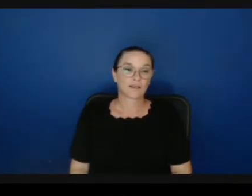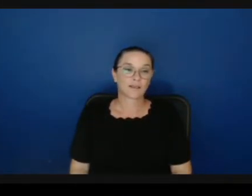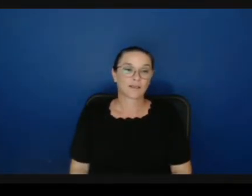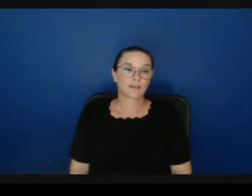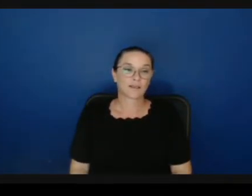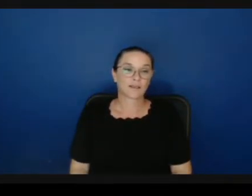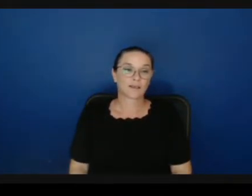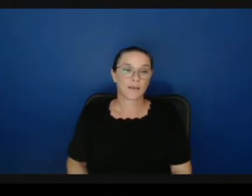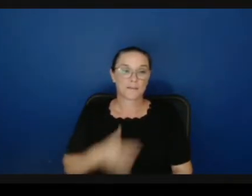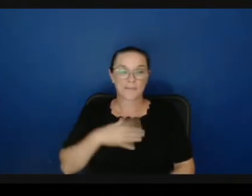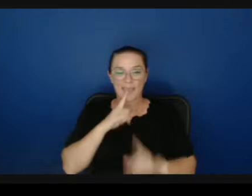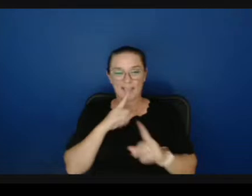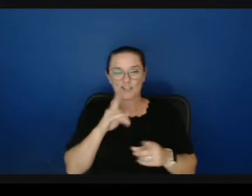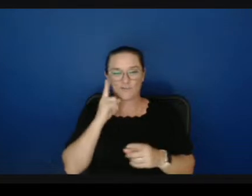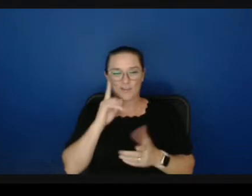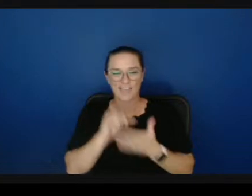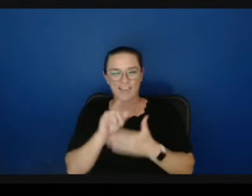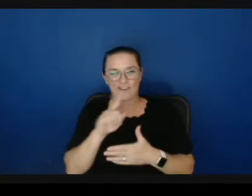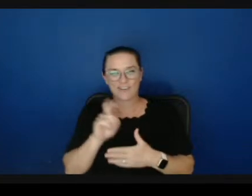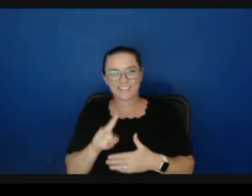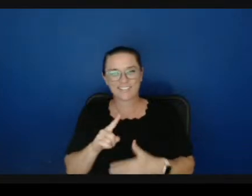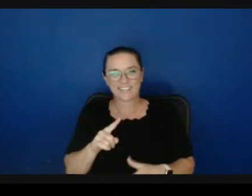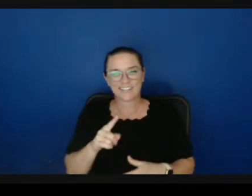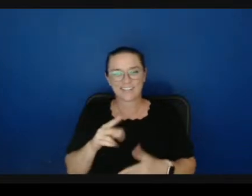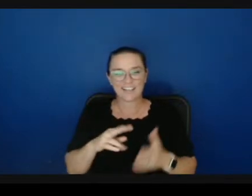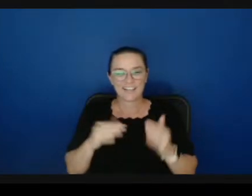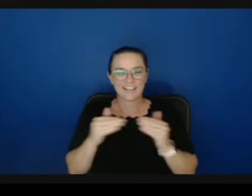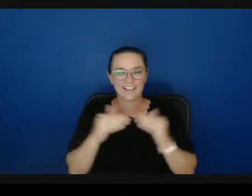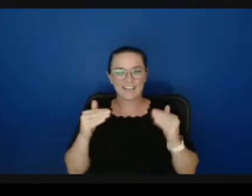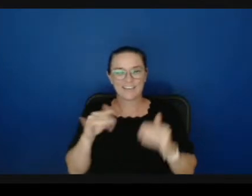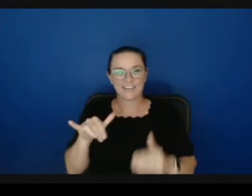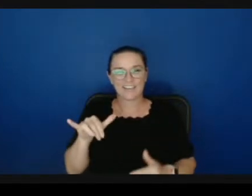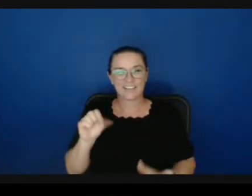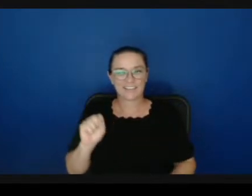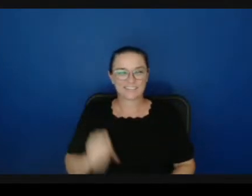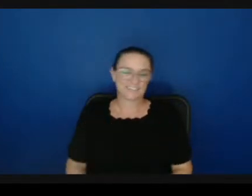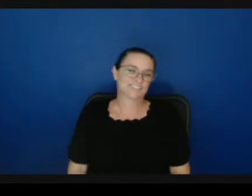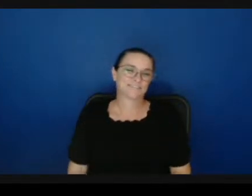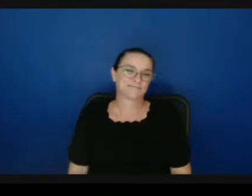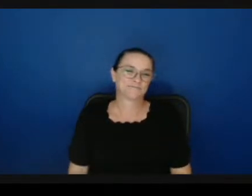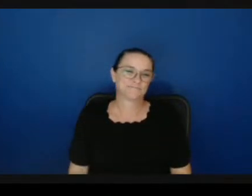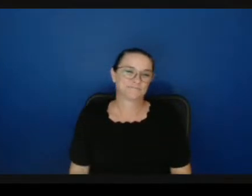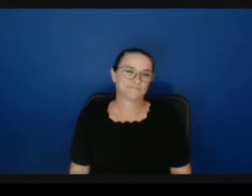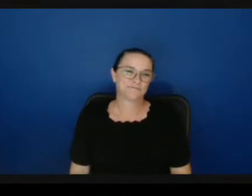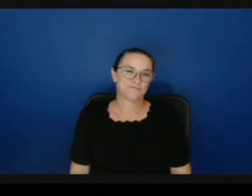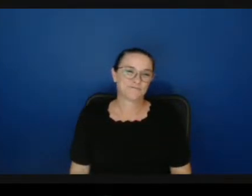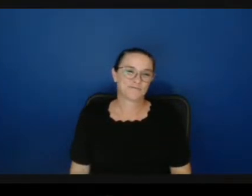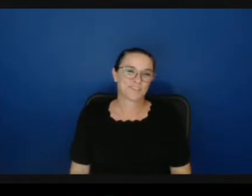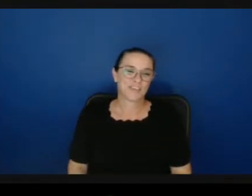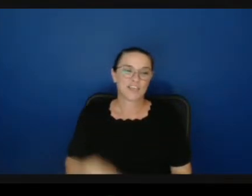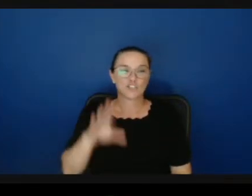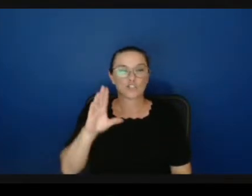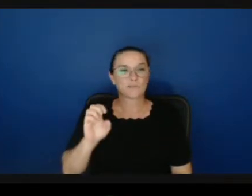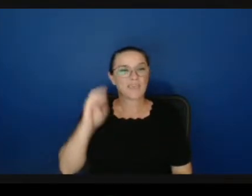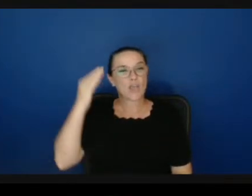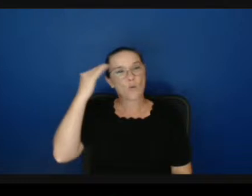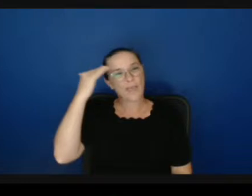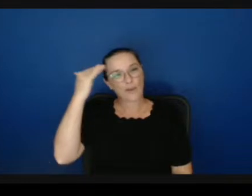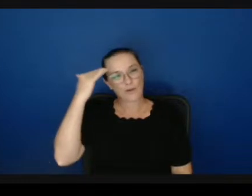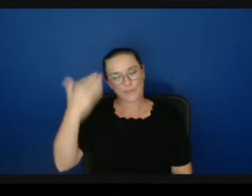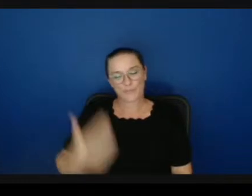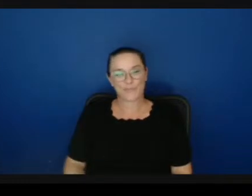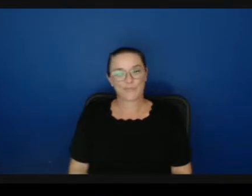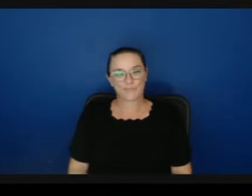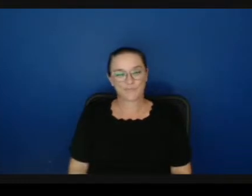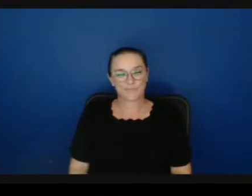just be yes. Yes, both. Just be aware. We always